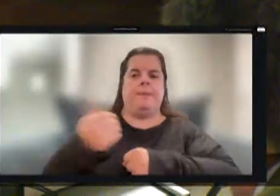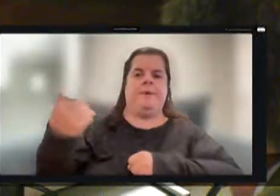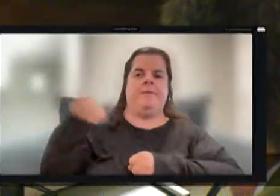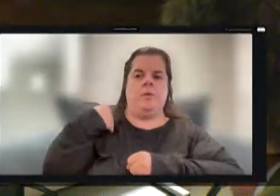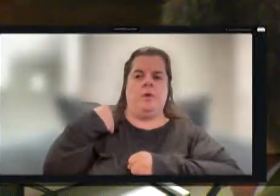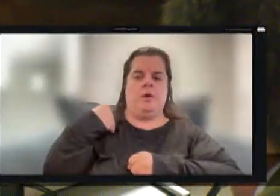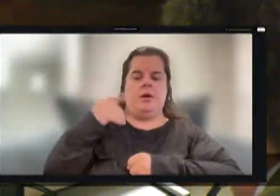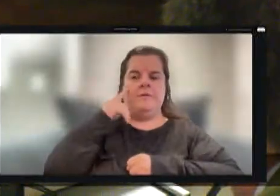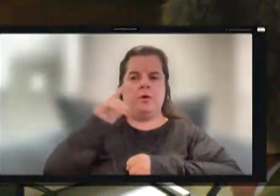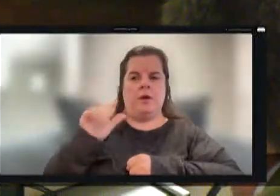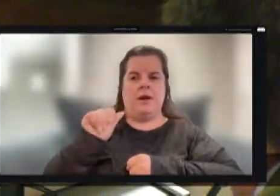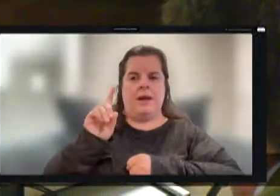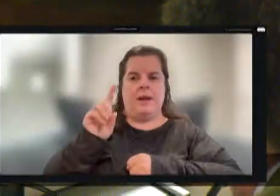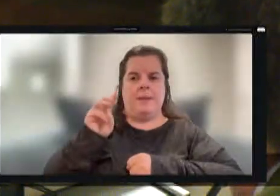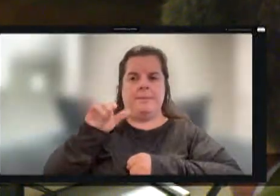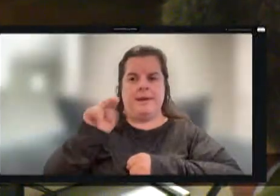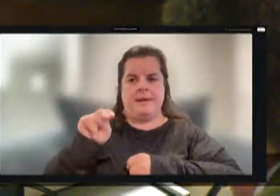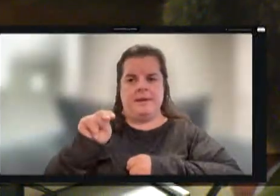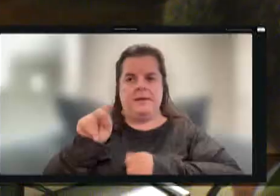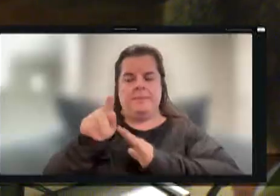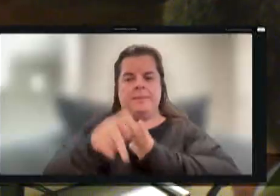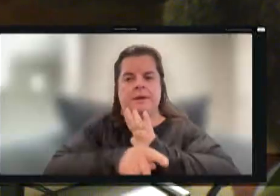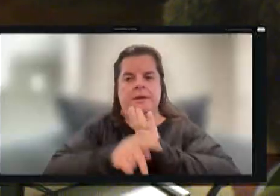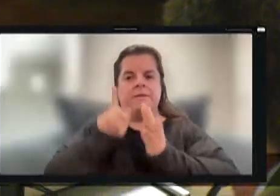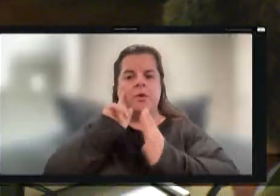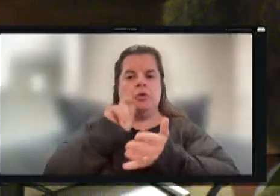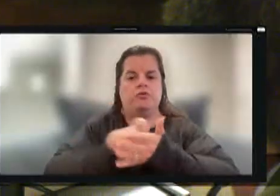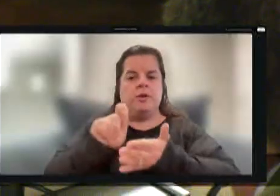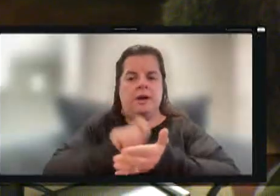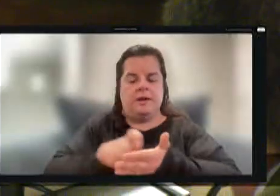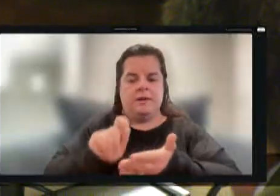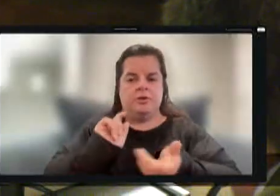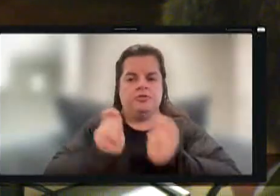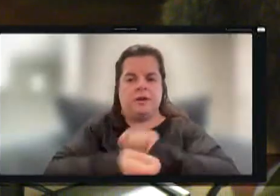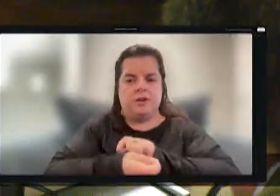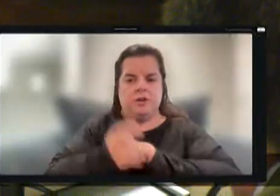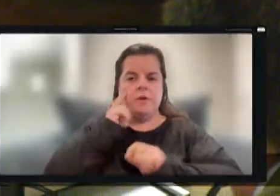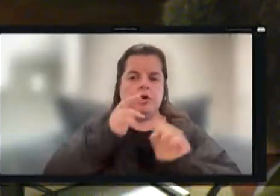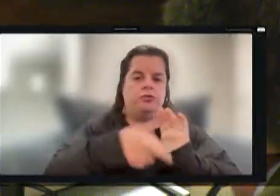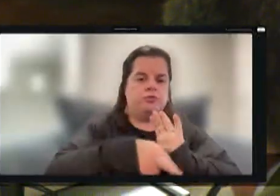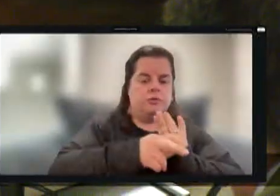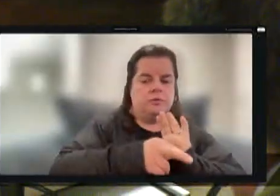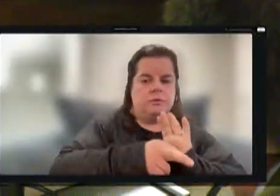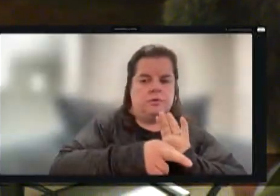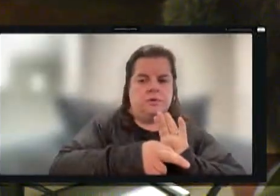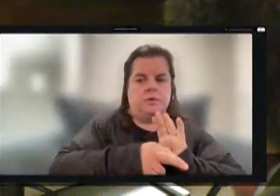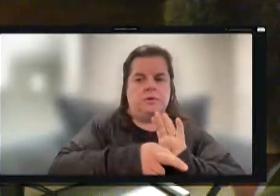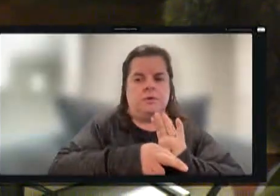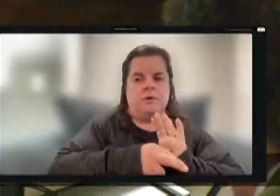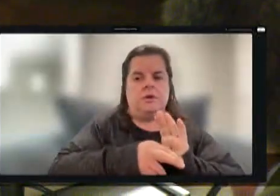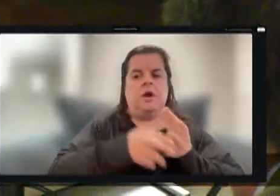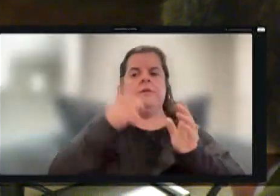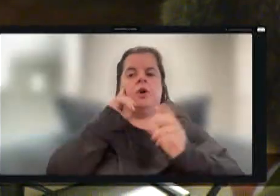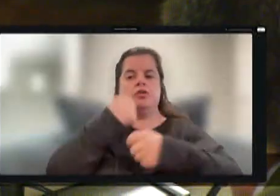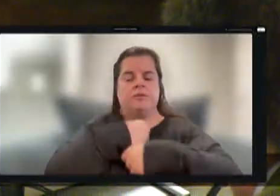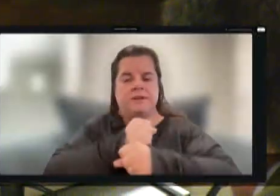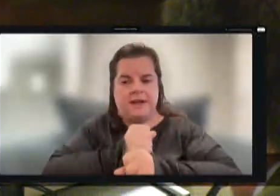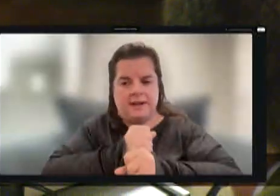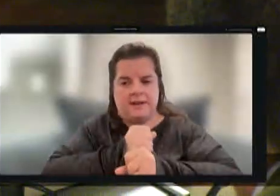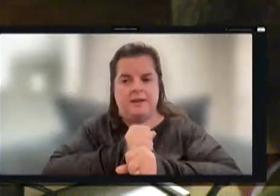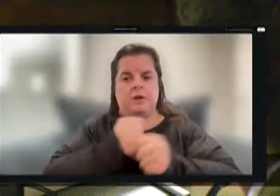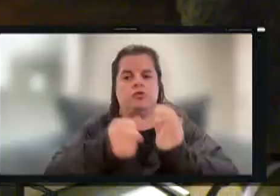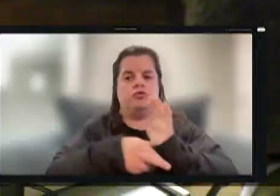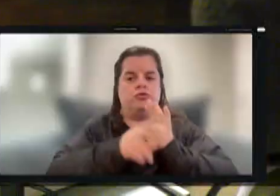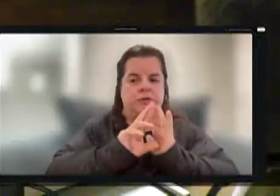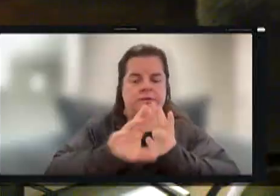as I mentioned, was rewriting the review and selection, creating a review and